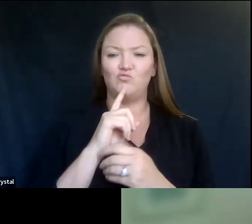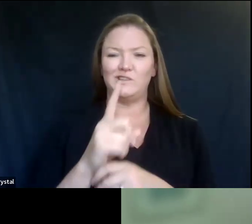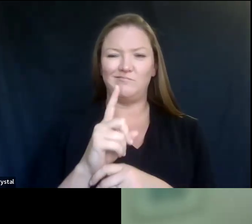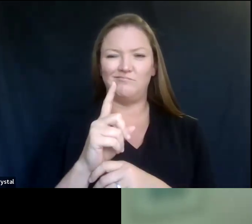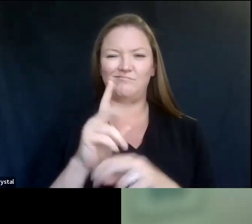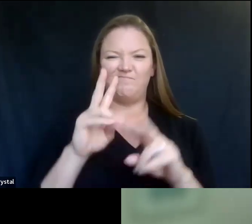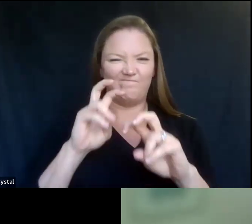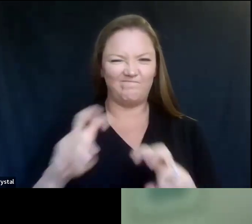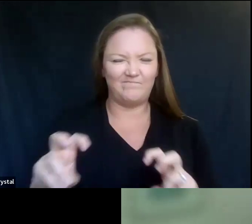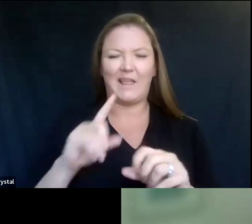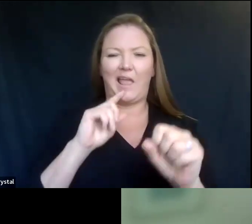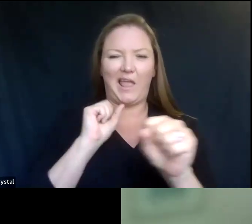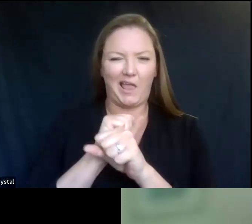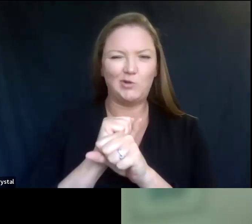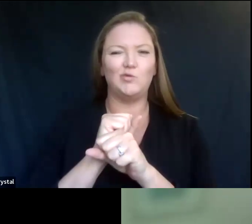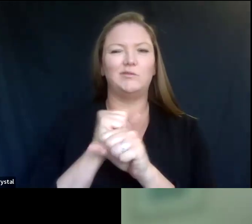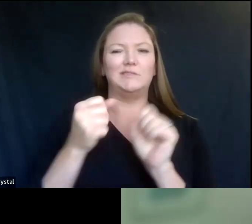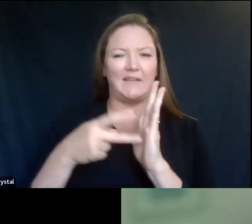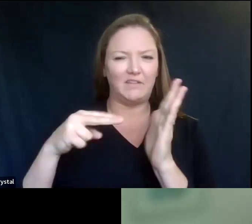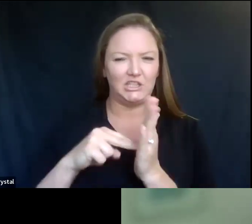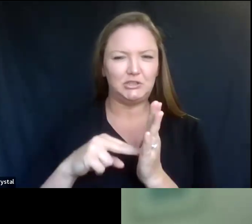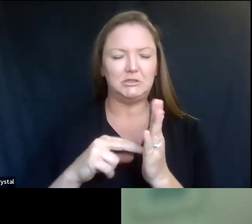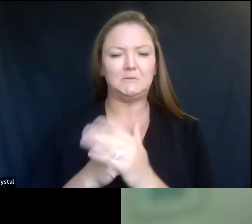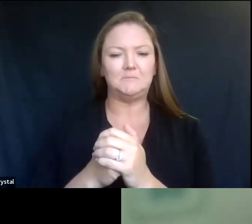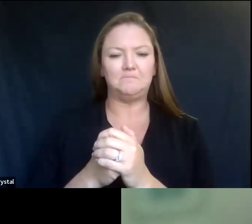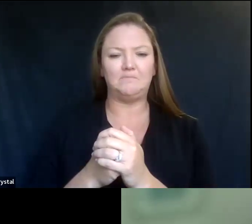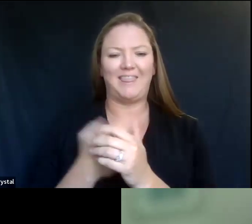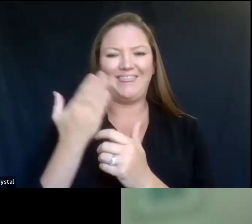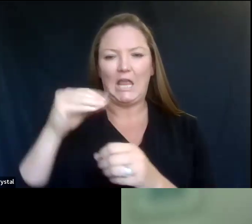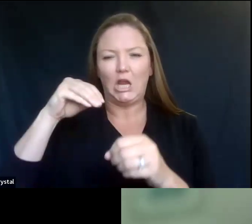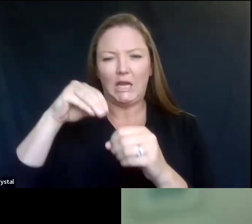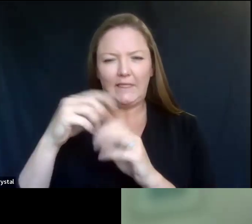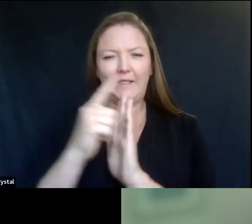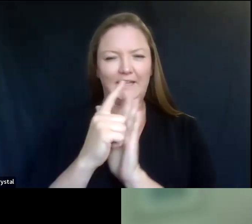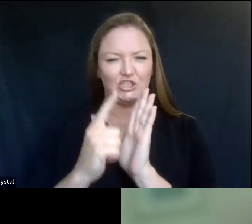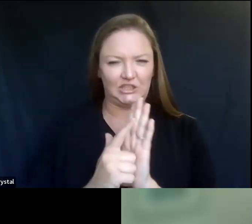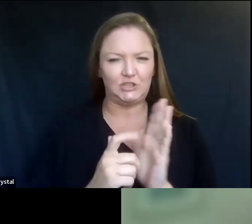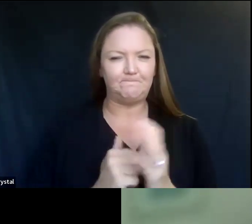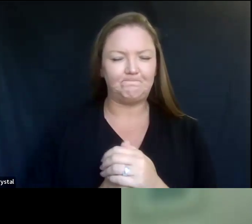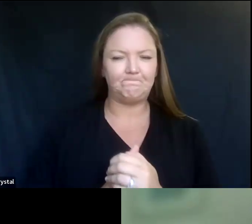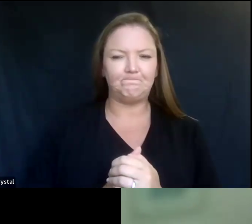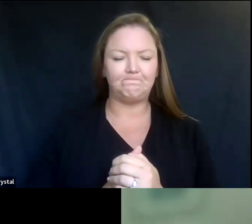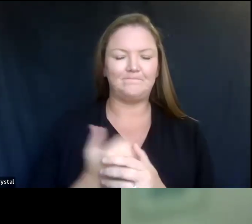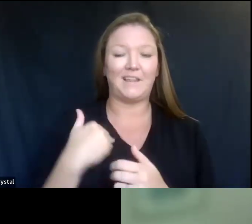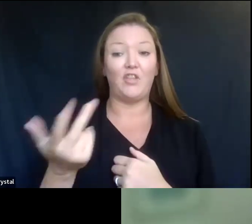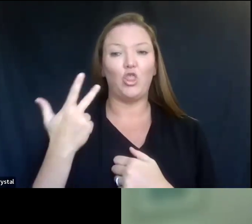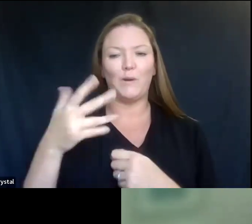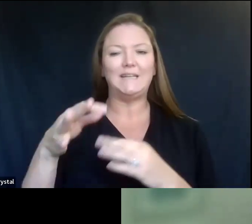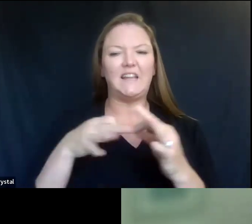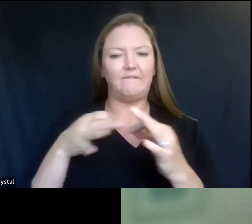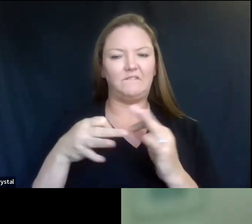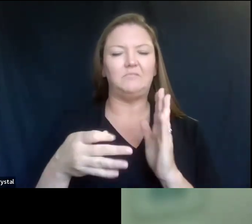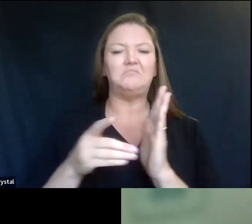actual definitions as they are there in the actual legislation. There's three definitions.